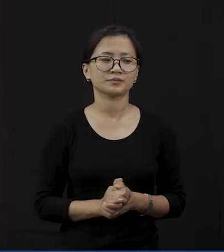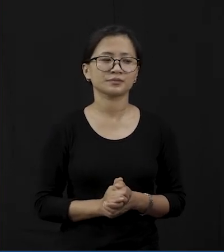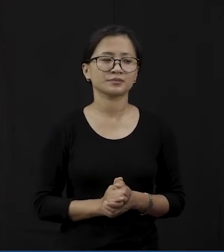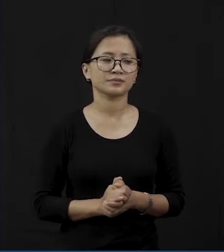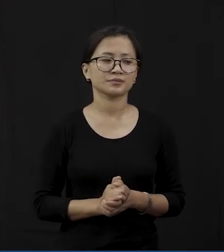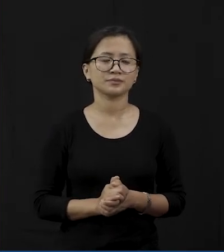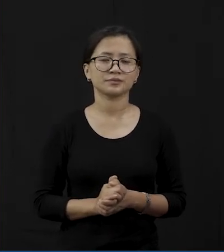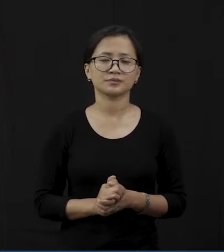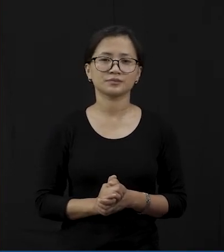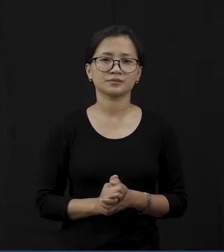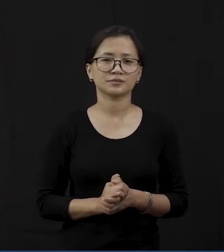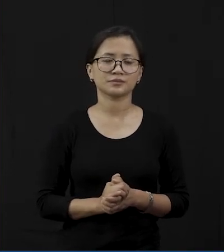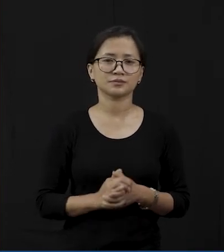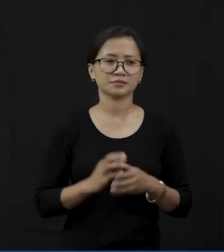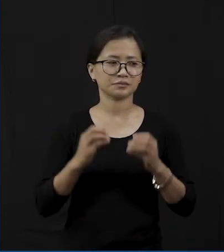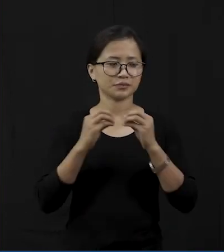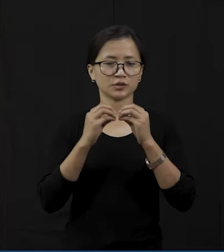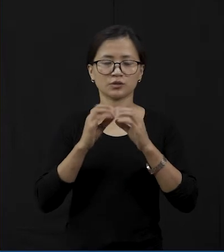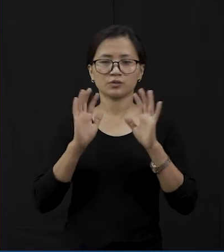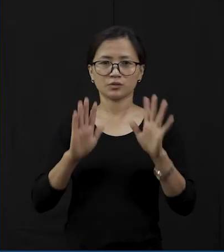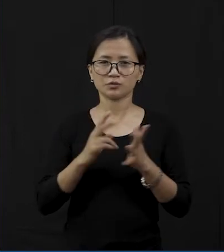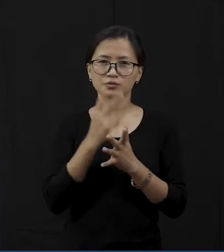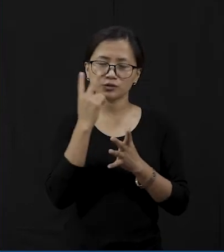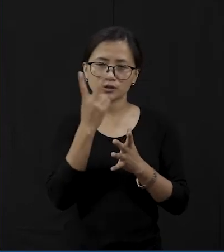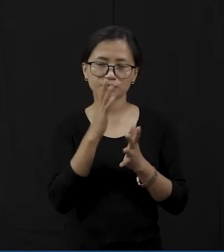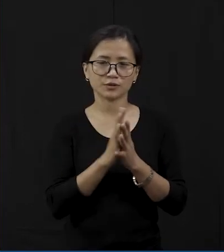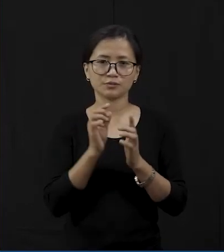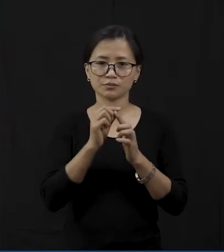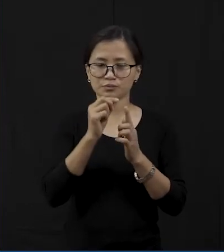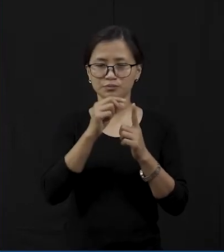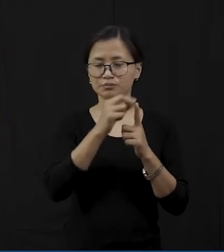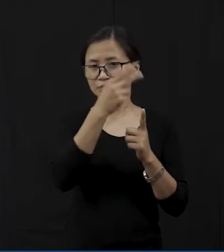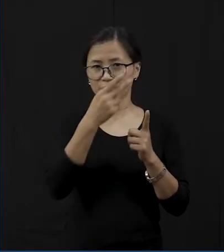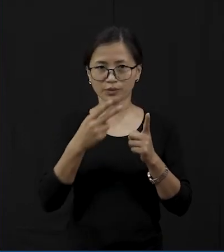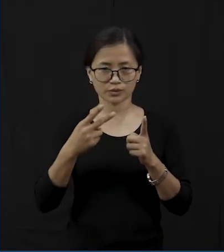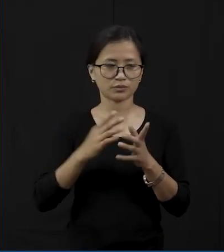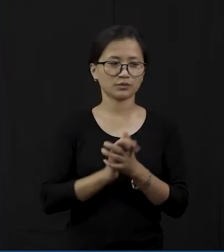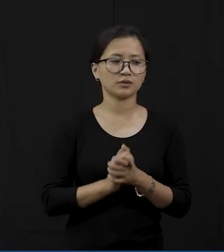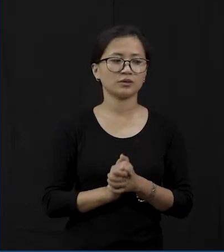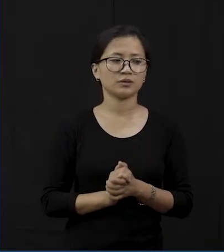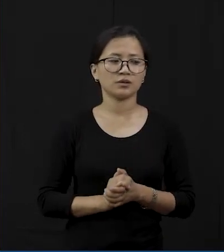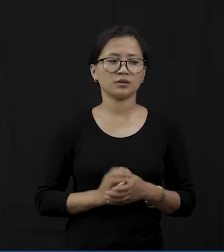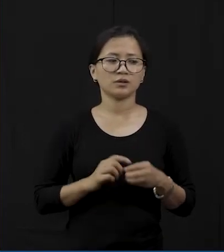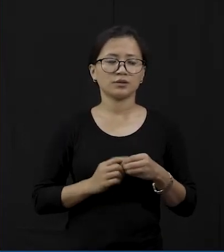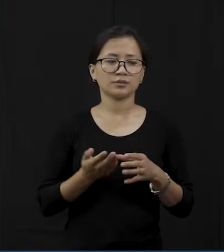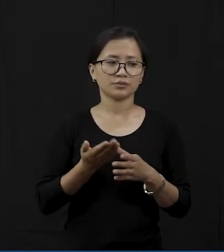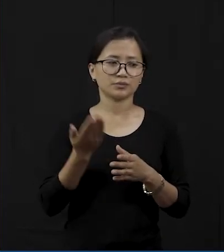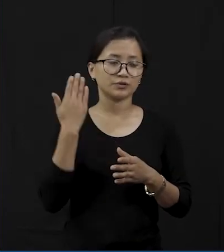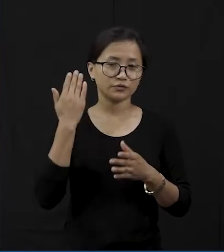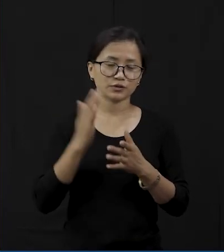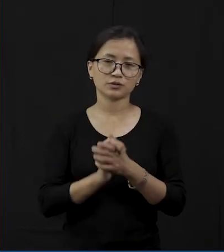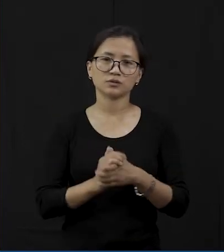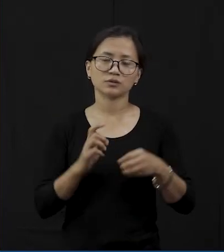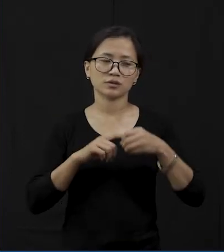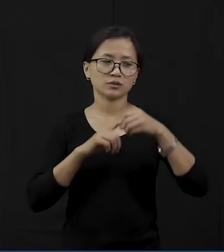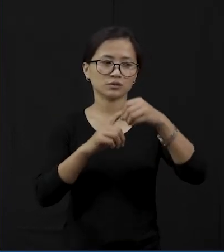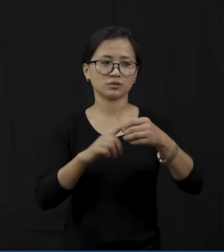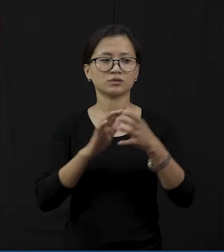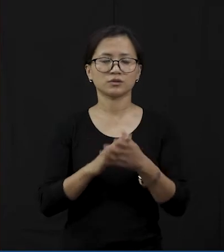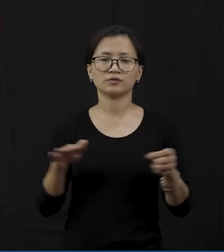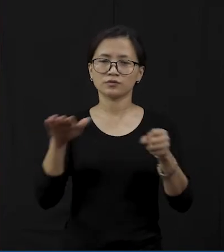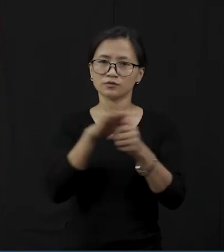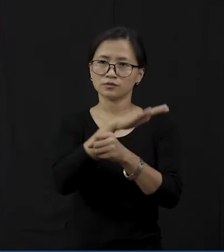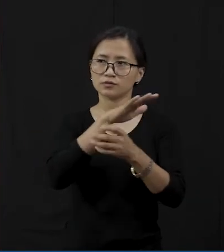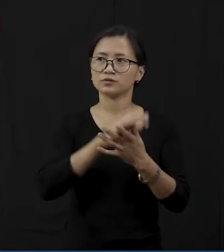Now we have B. We have observed the pattern of the previous question and fill in the blanks. So the pattern you